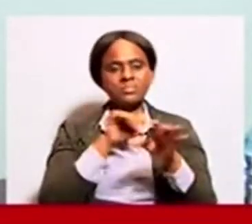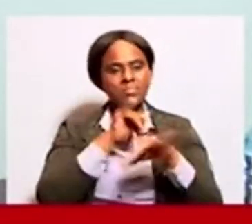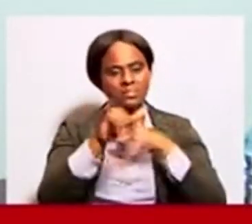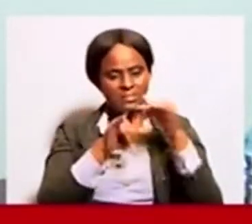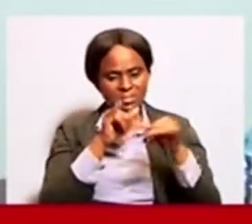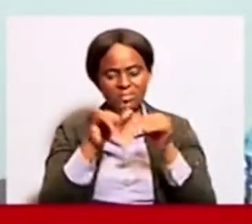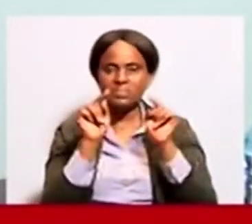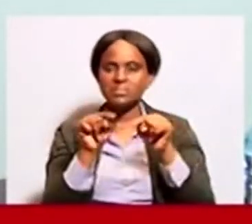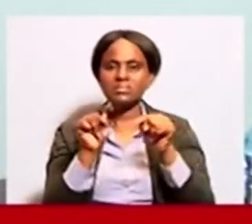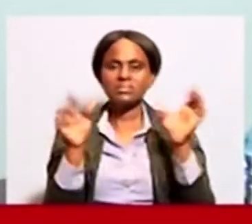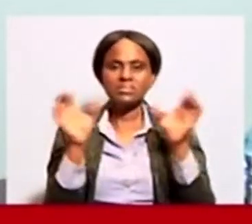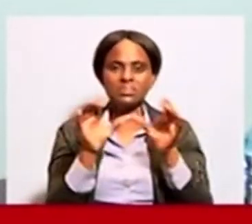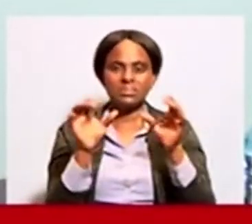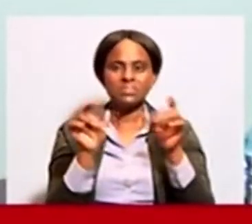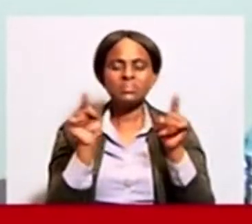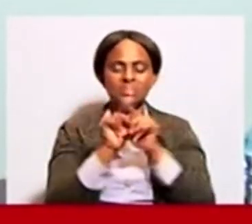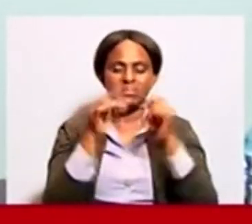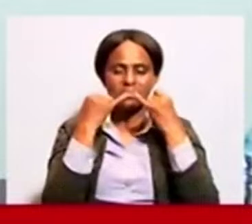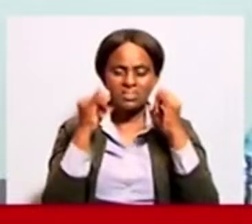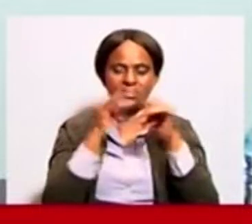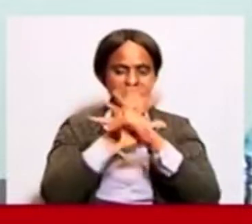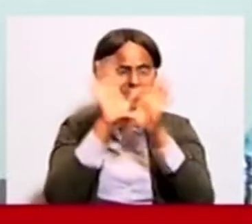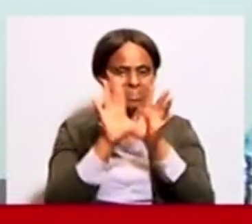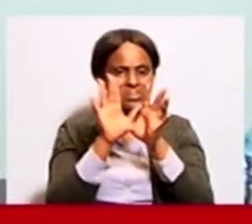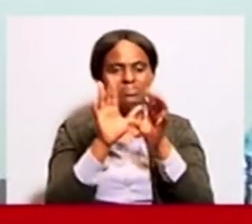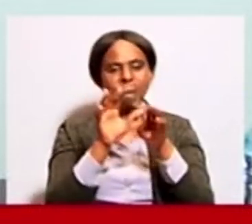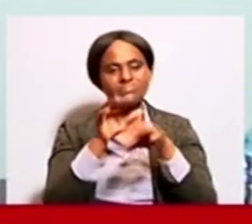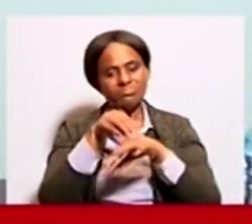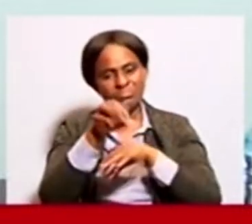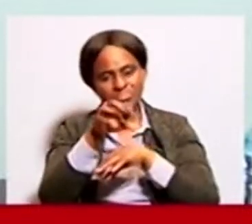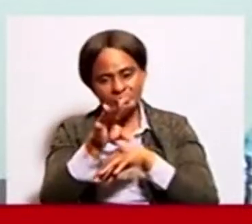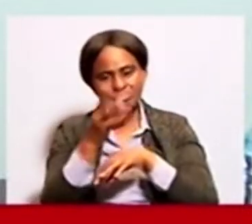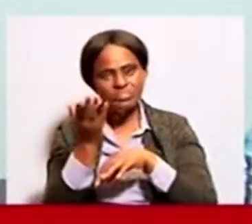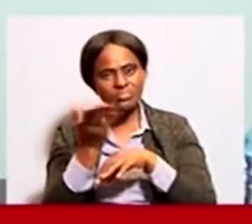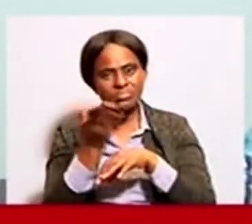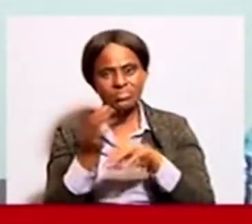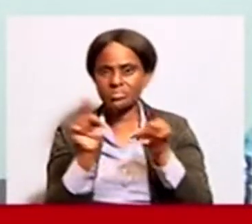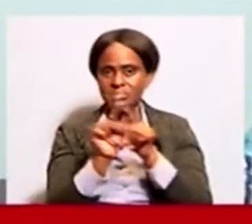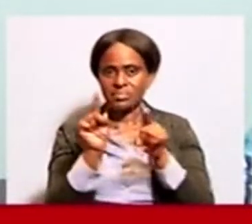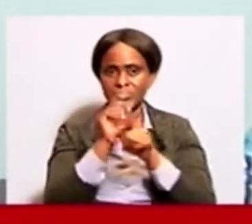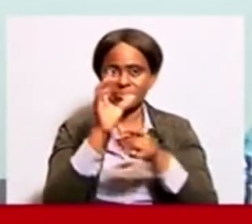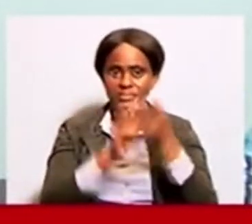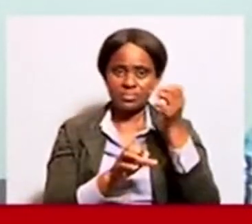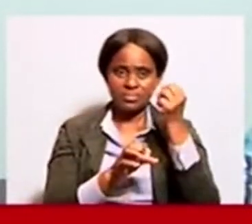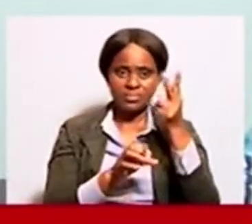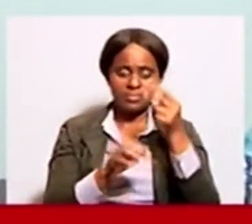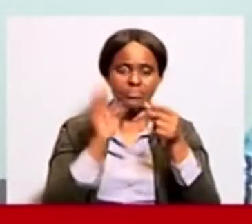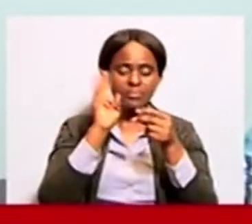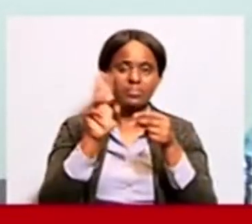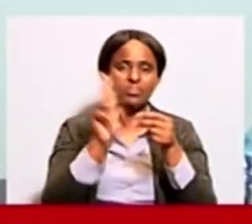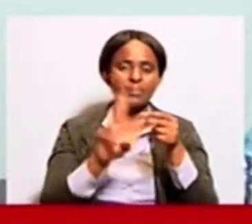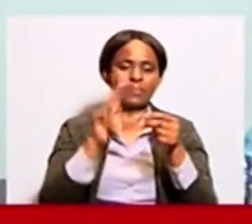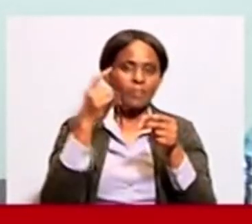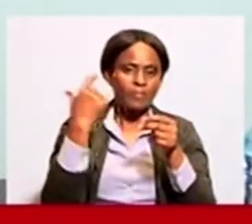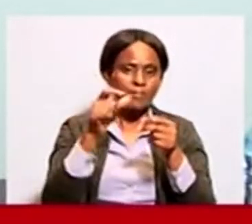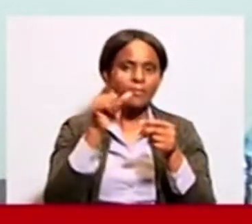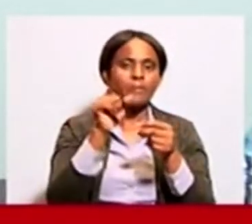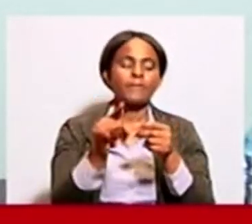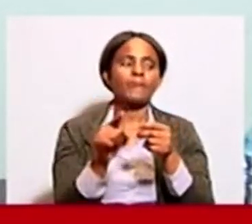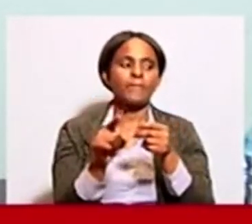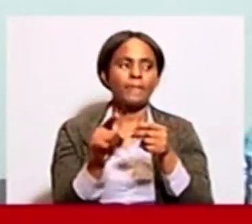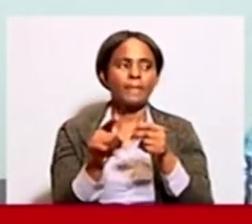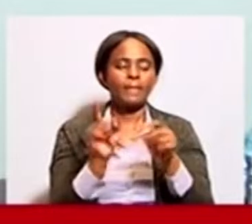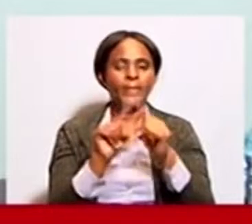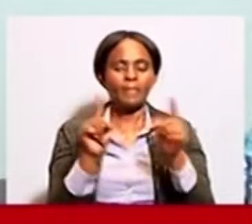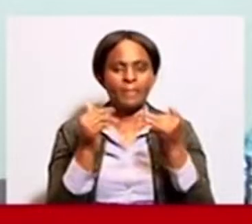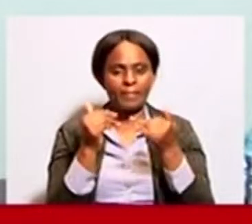committee, misinform the committee, misguide this committee, the same Cap 12 will be applied on you.